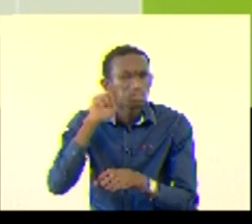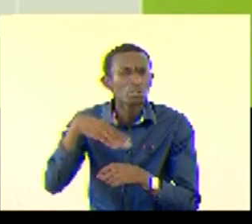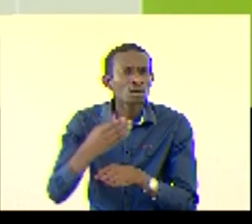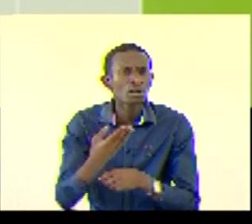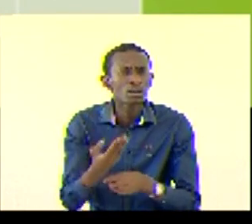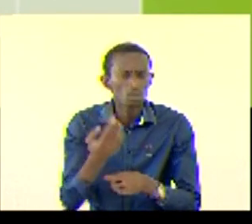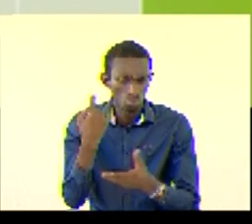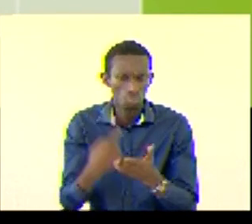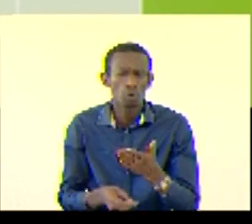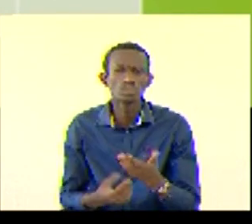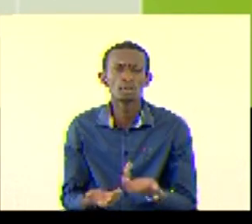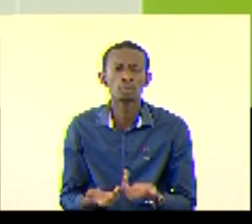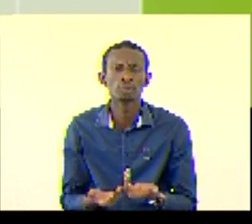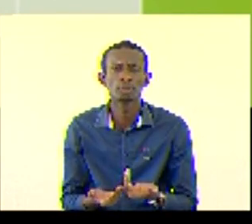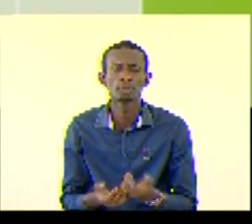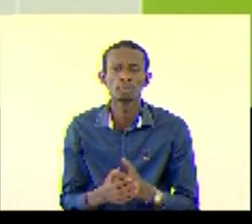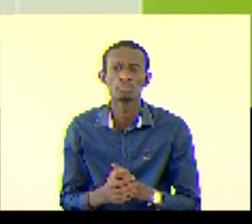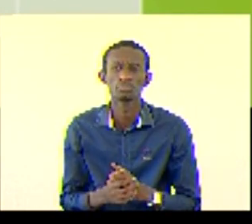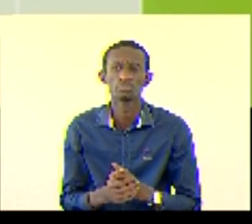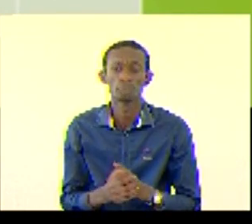flask? There is only water,